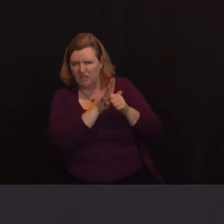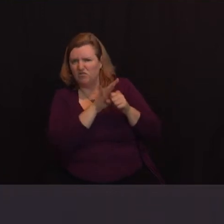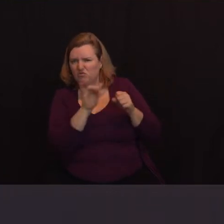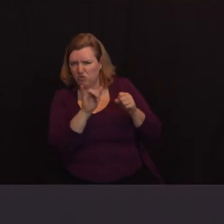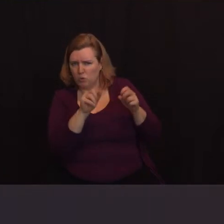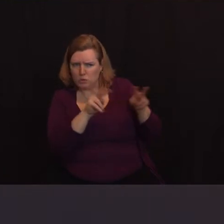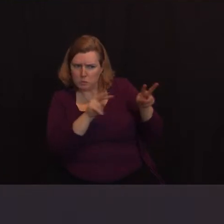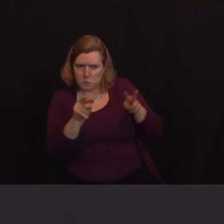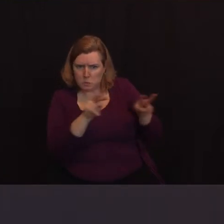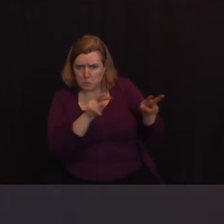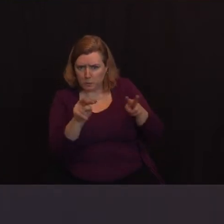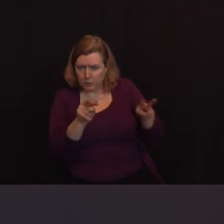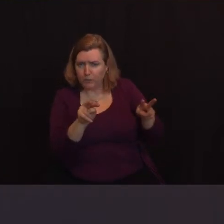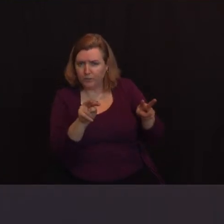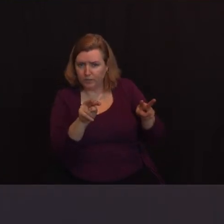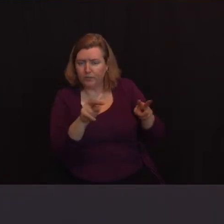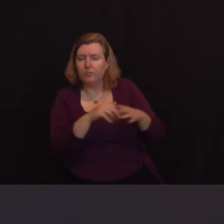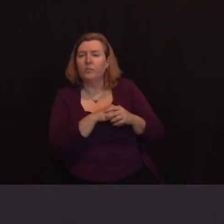hear you.